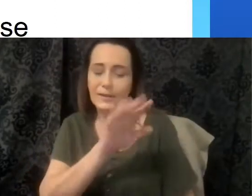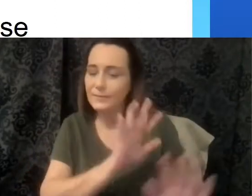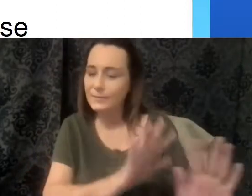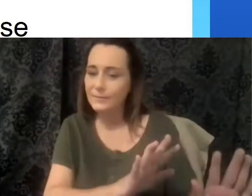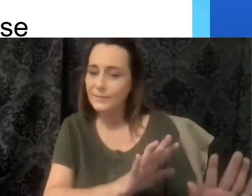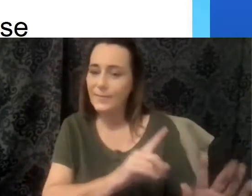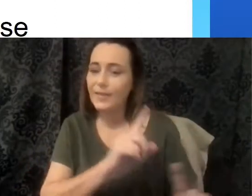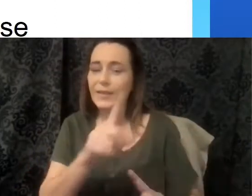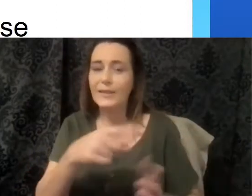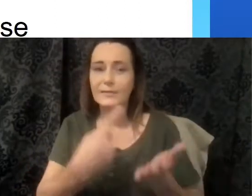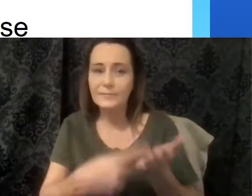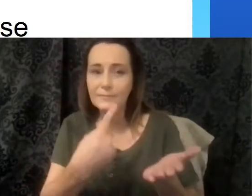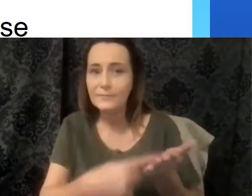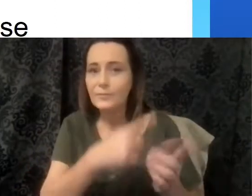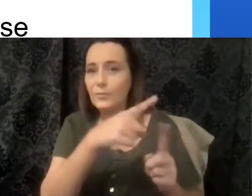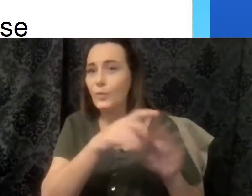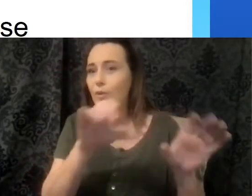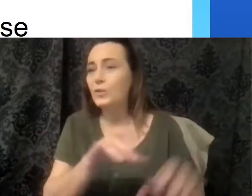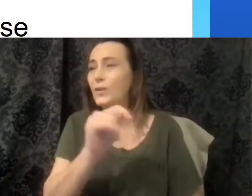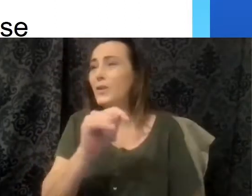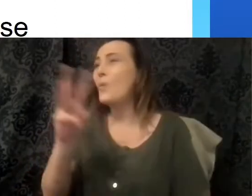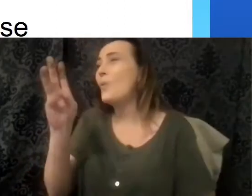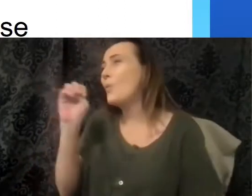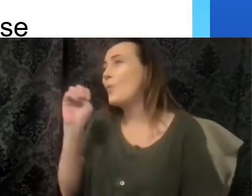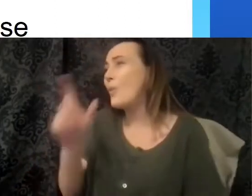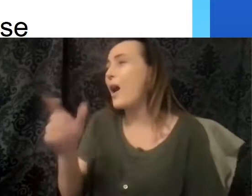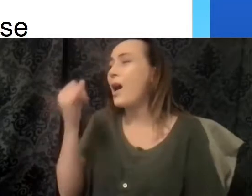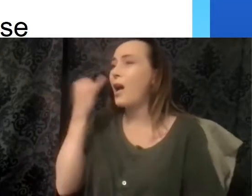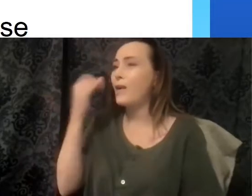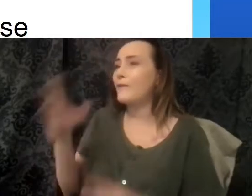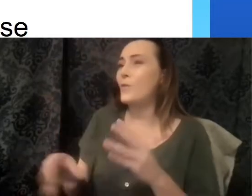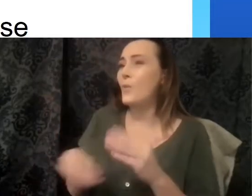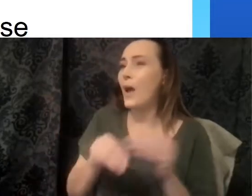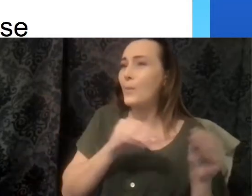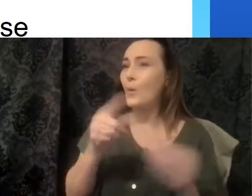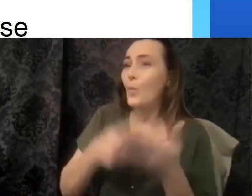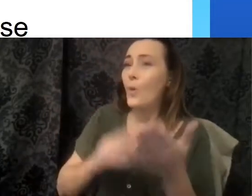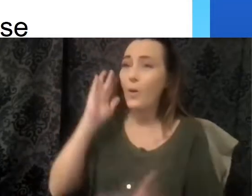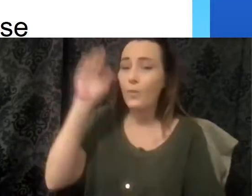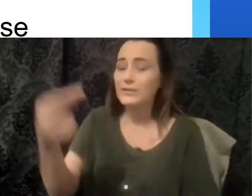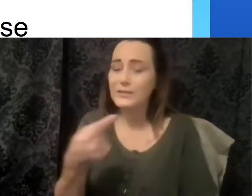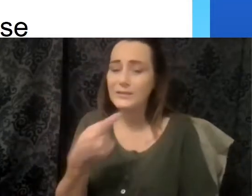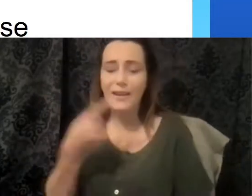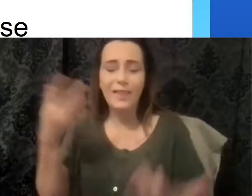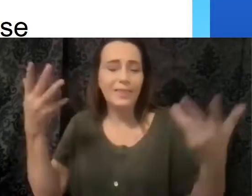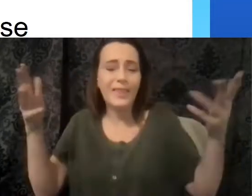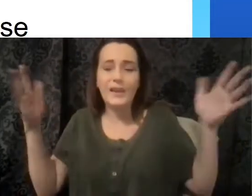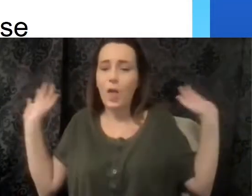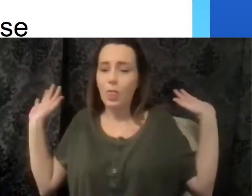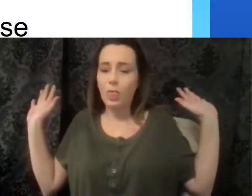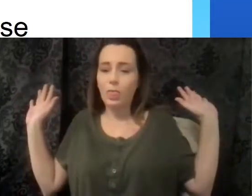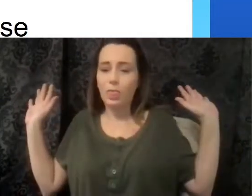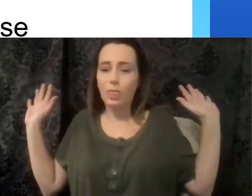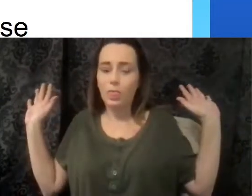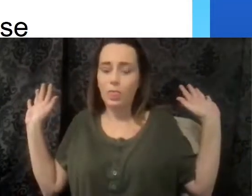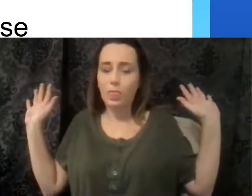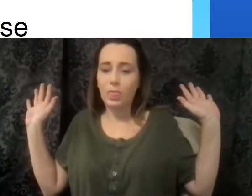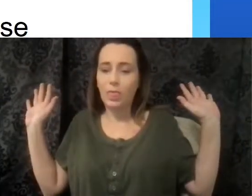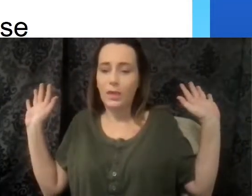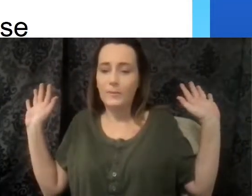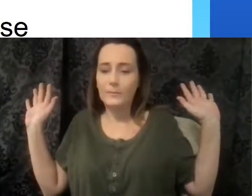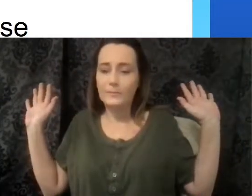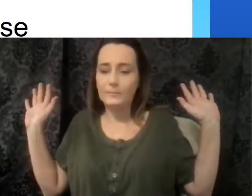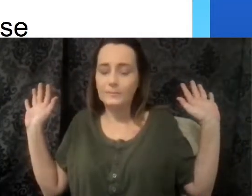up whenever we do these. Well, if you do put in a motion, what's it going to say? And that's all. That was the main gist of it.